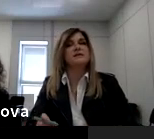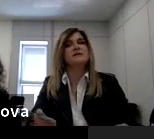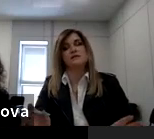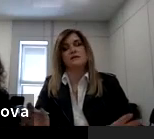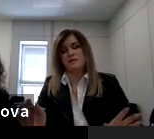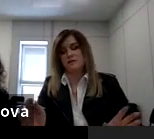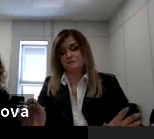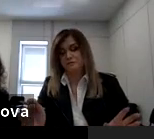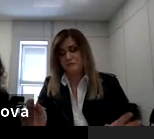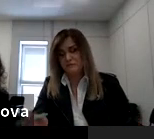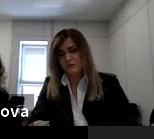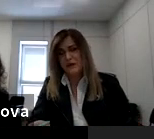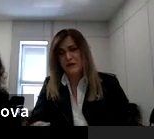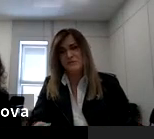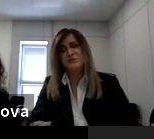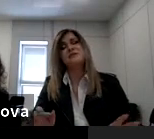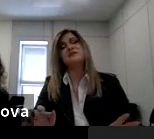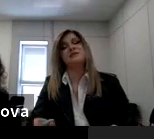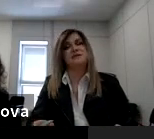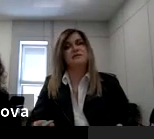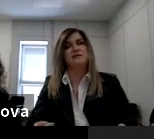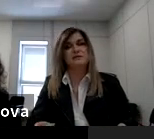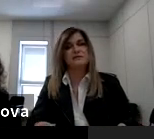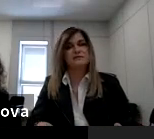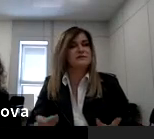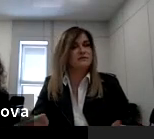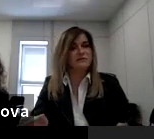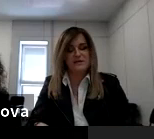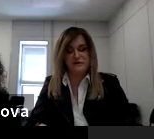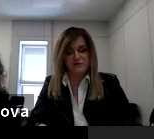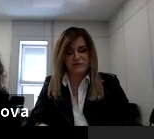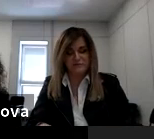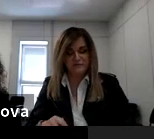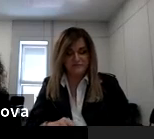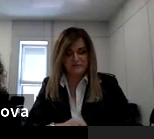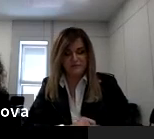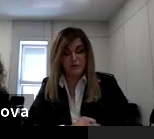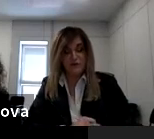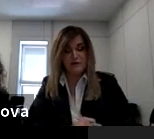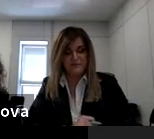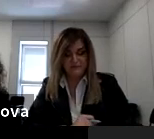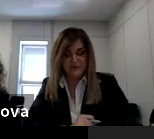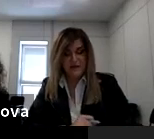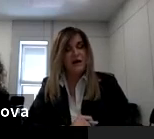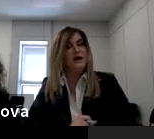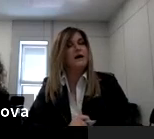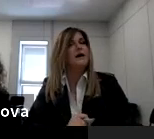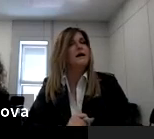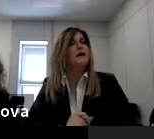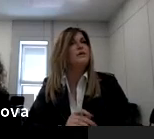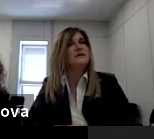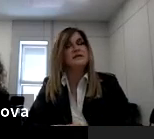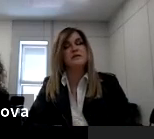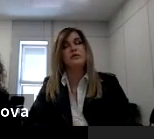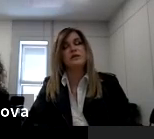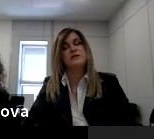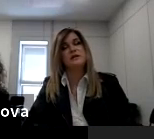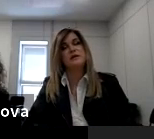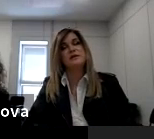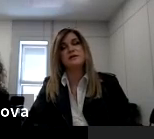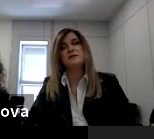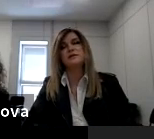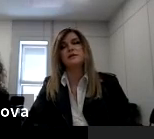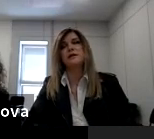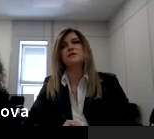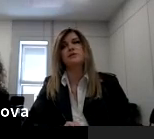the highest expertise in its field. So that is very briefly. We exist more than